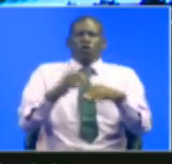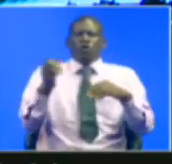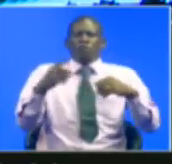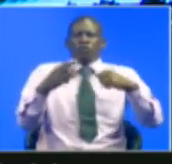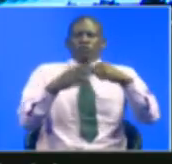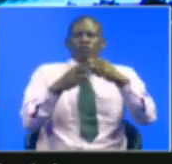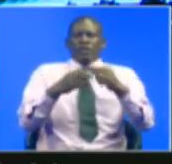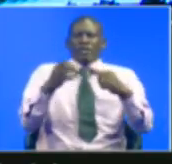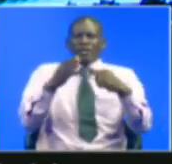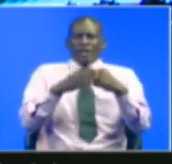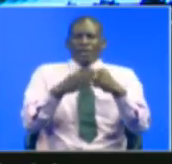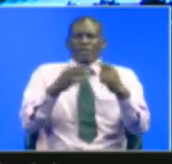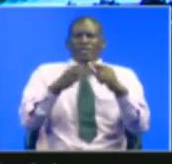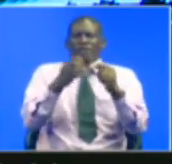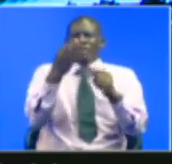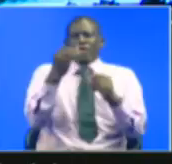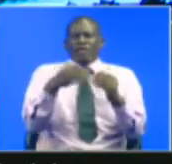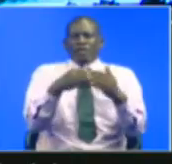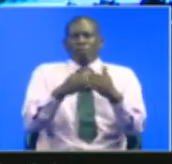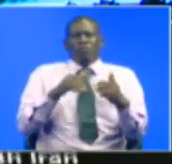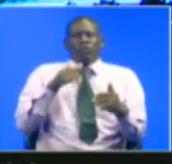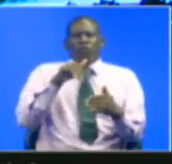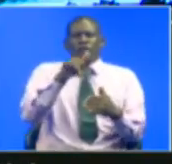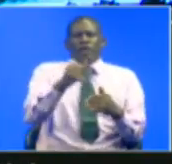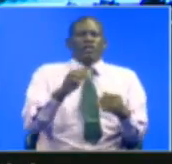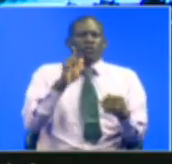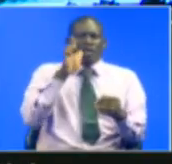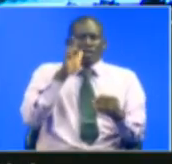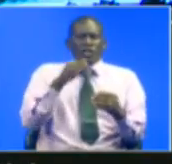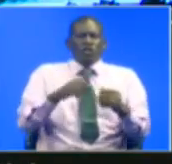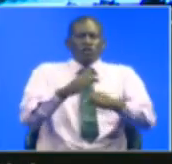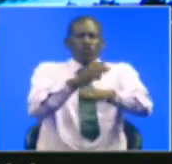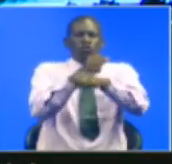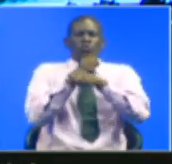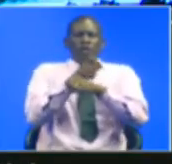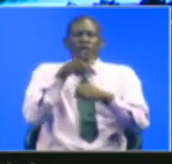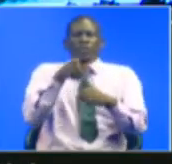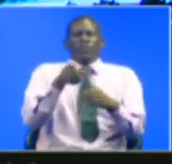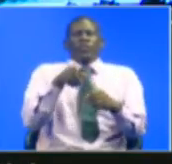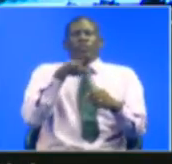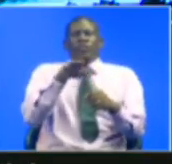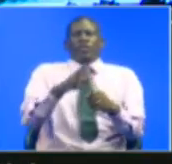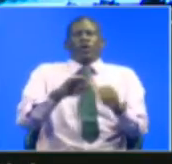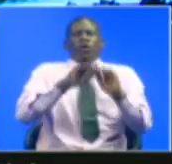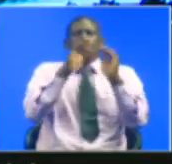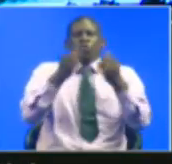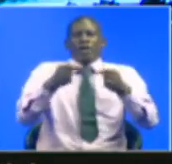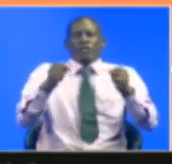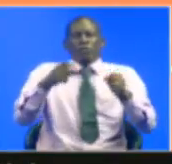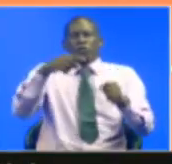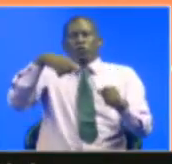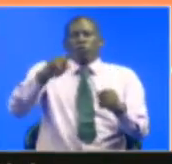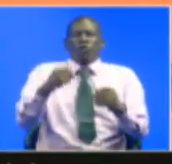9th to 30th before proceeding to London to defend the world title they won in Beijing, China in